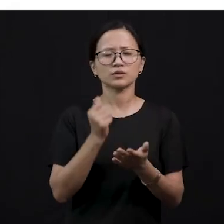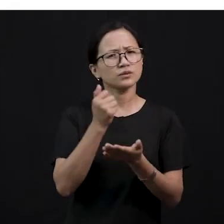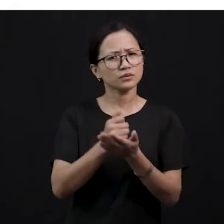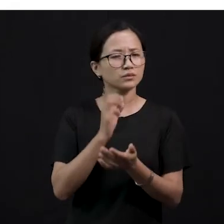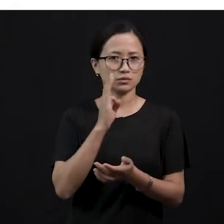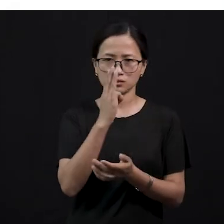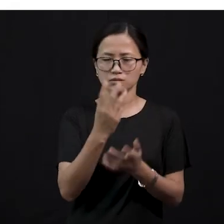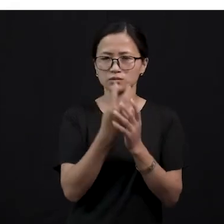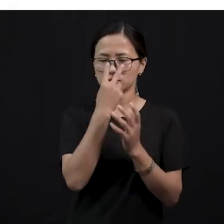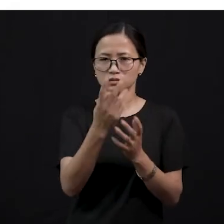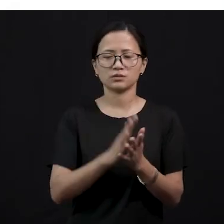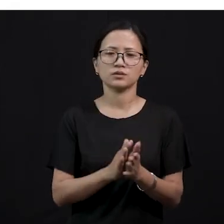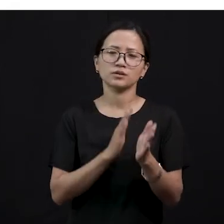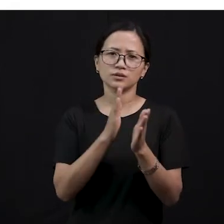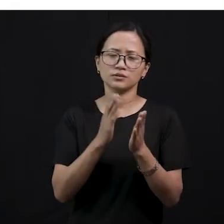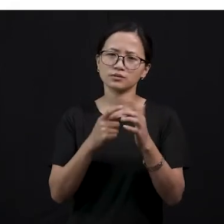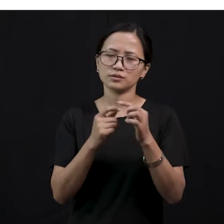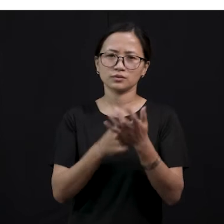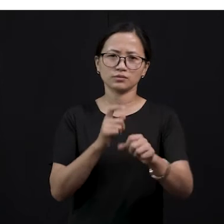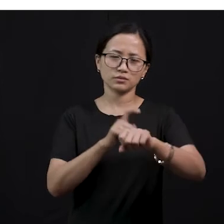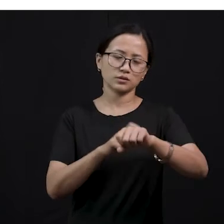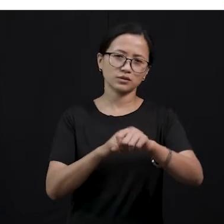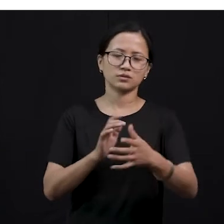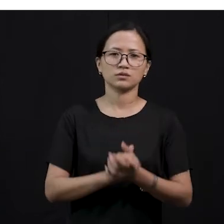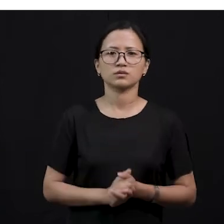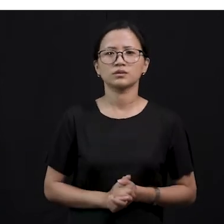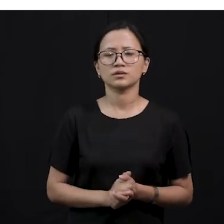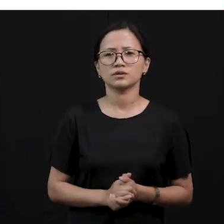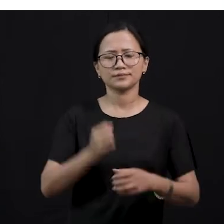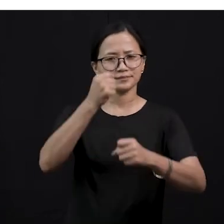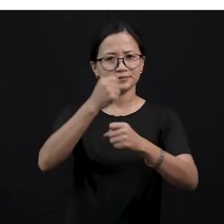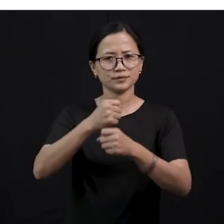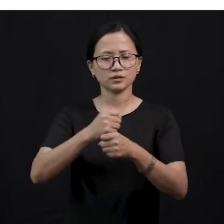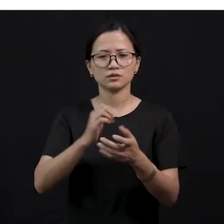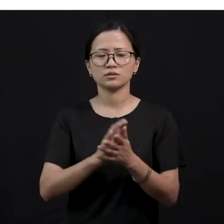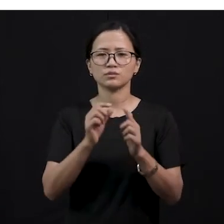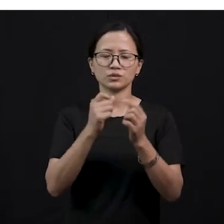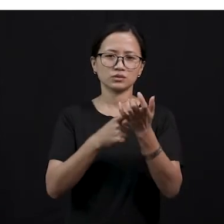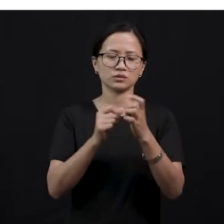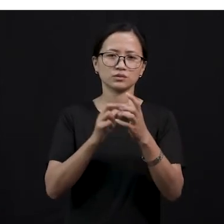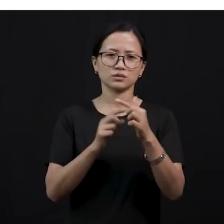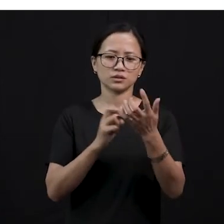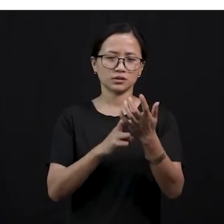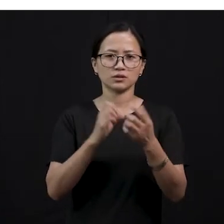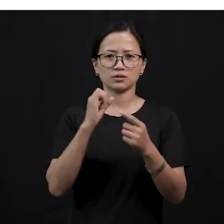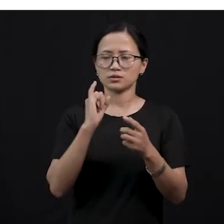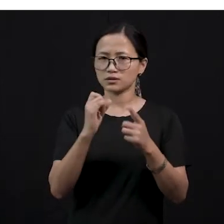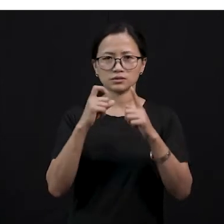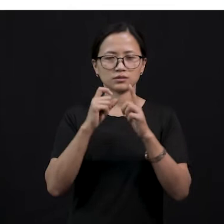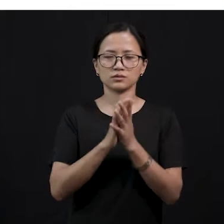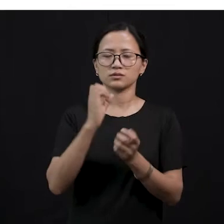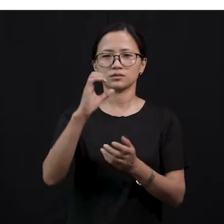are trends that happen every day, and there are times that the government or the bureaucrat takes away that decision because